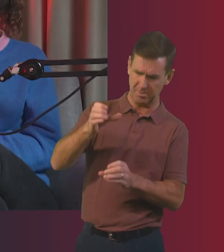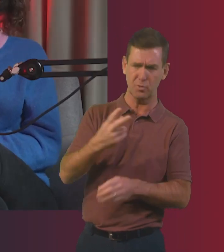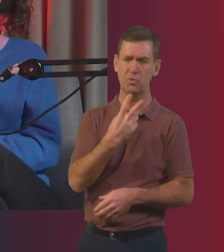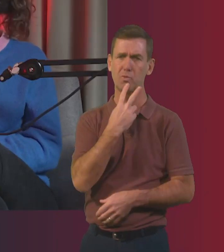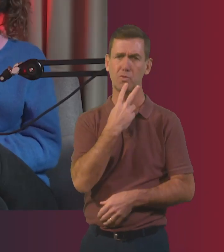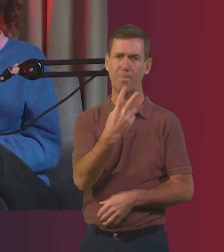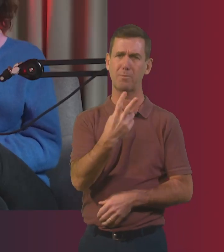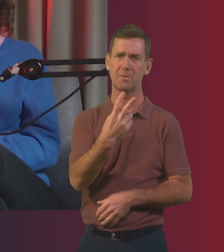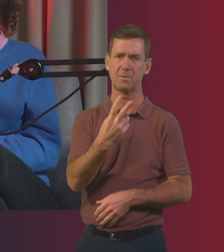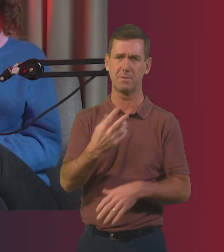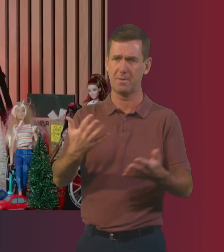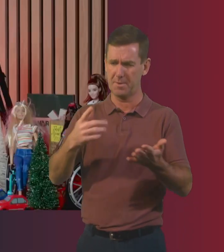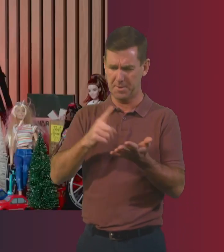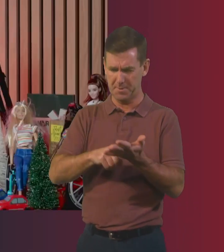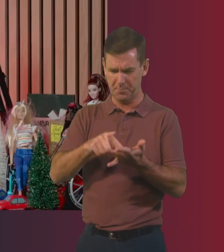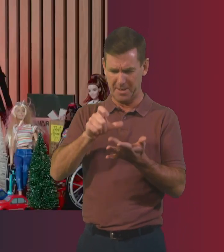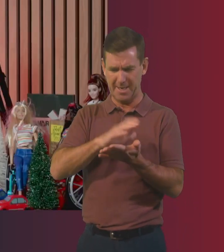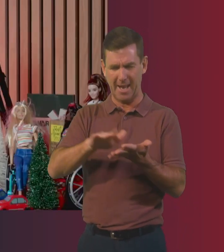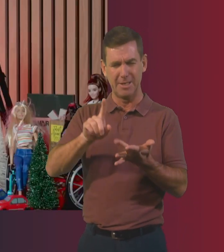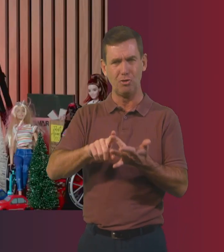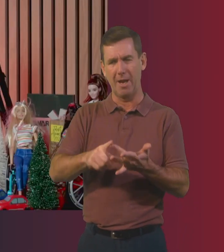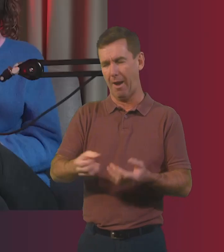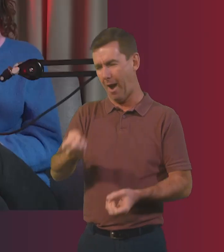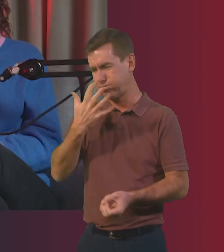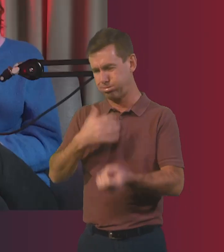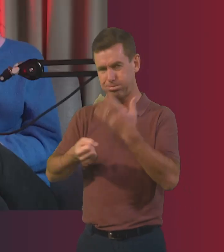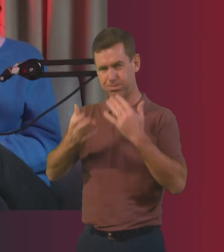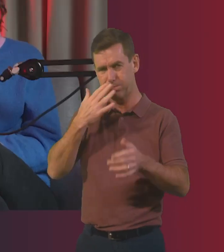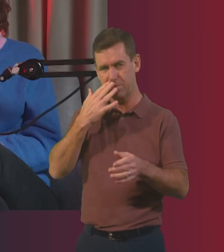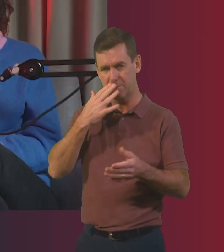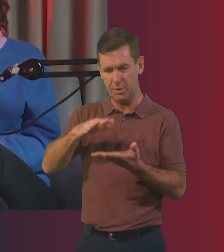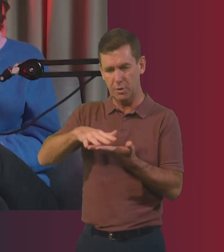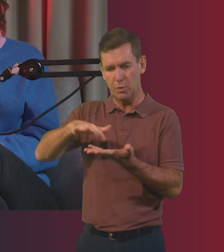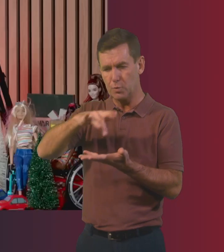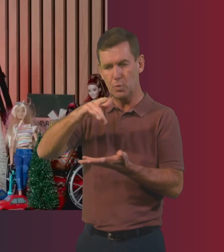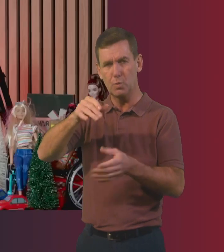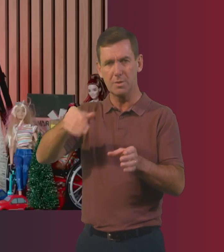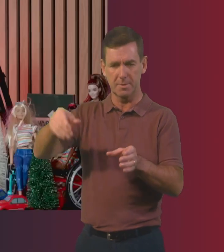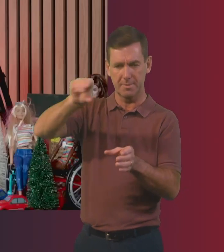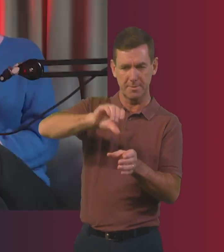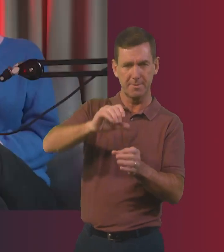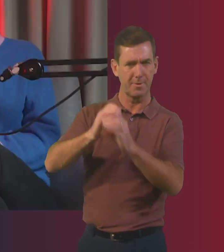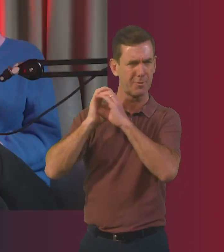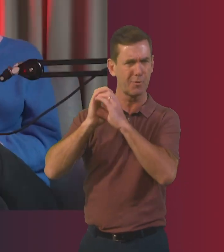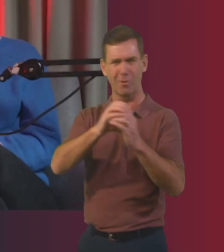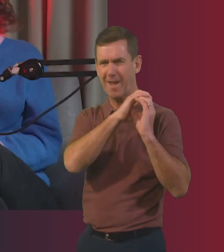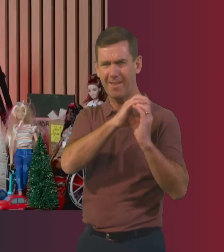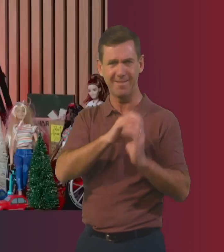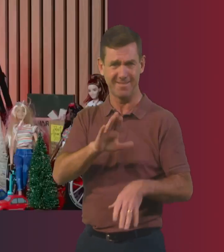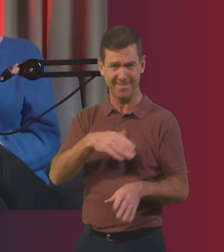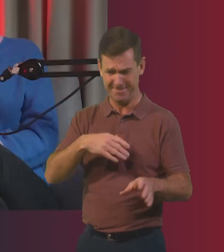I Lychee. just eat lychees out my cup. Oh yeah, of course. And the juice for cocktails. Oh yeah. Yeah. Oh, I just drink it.